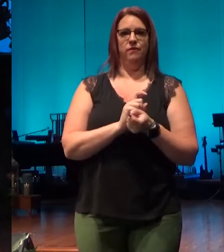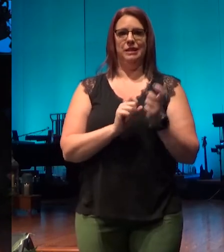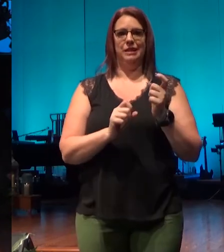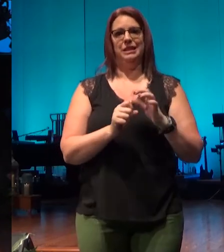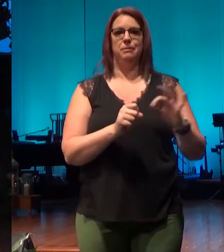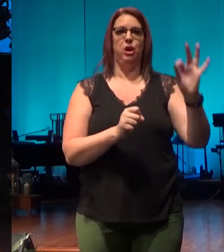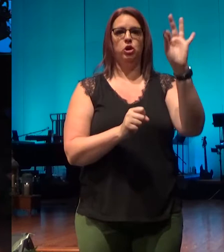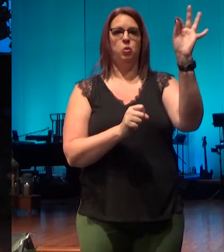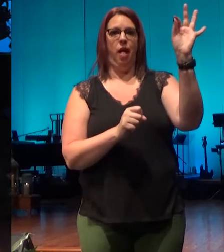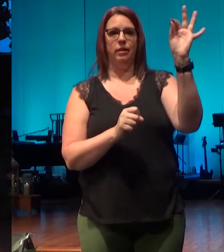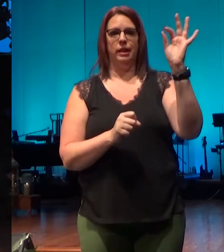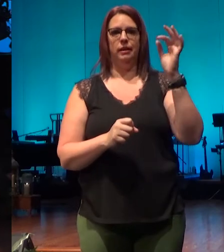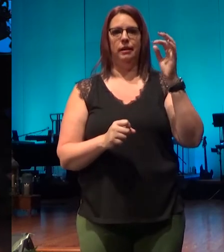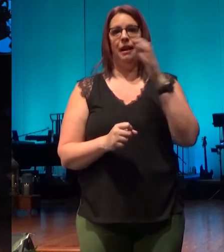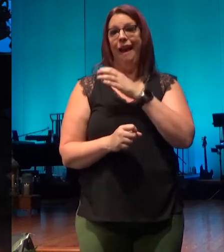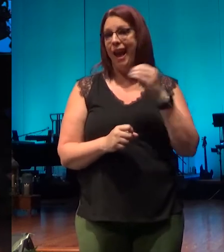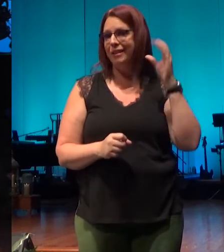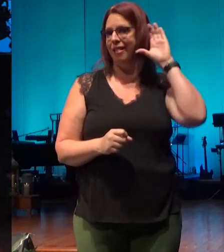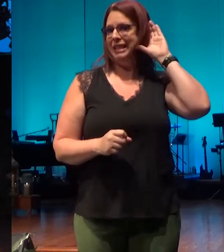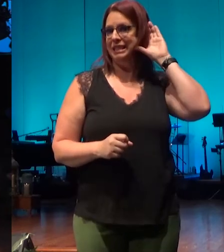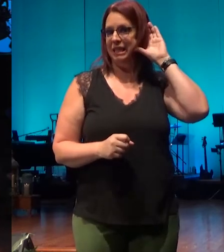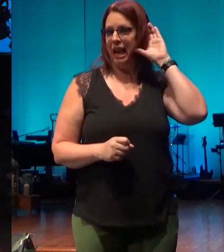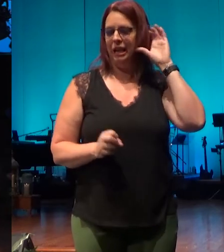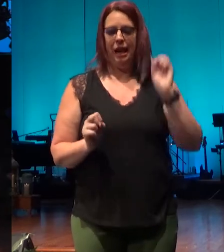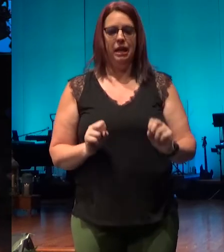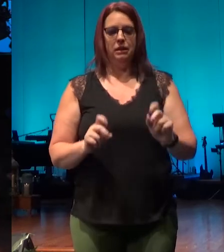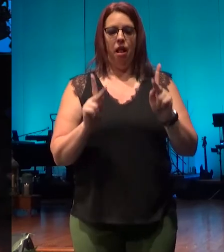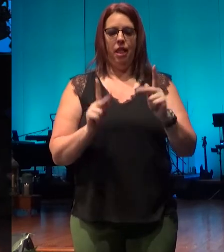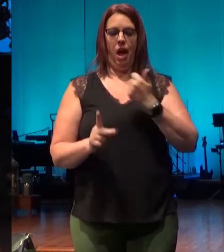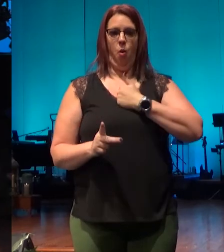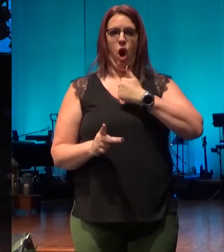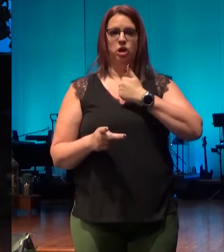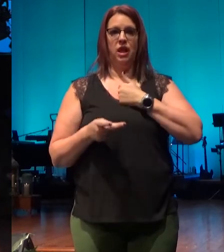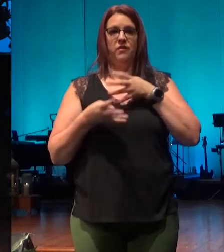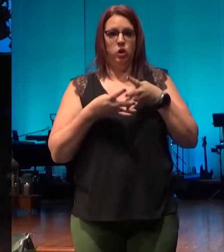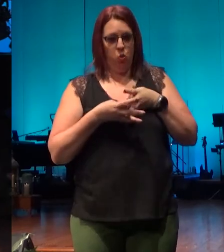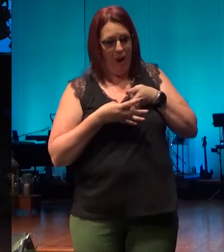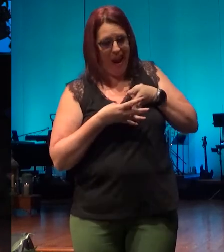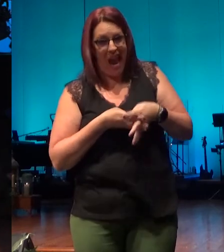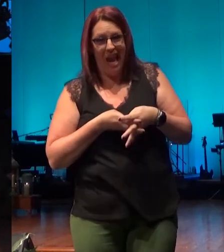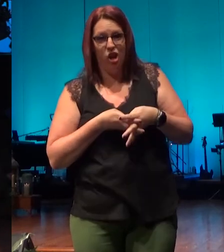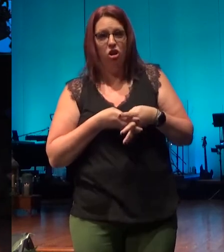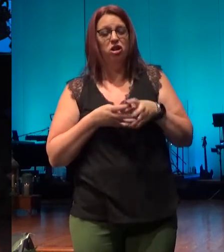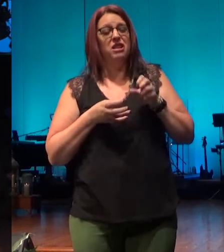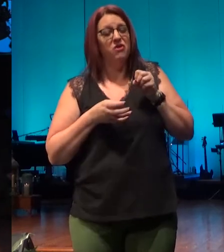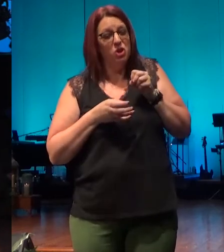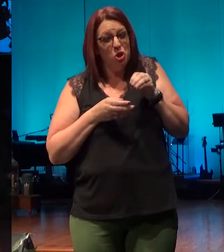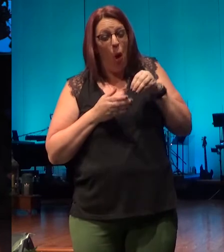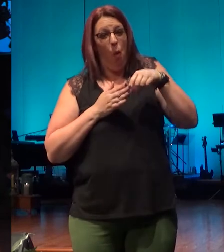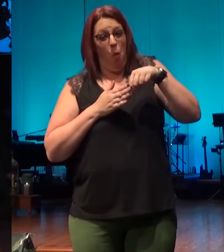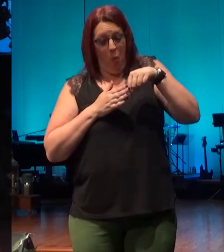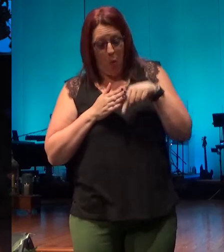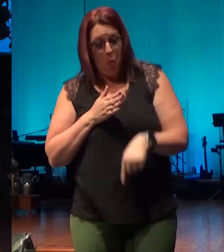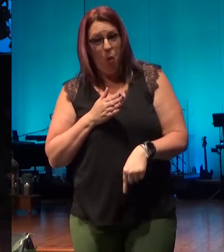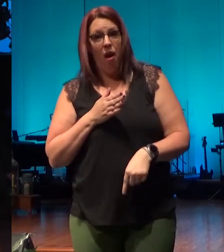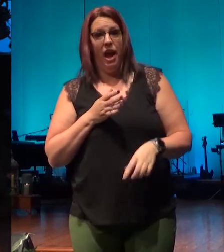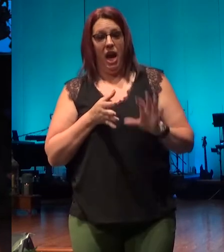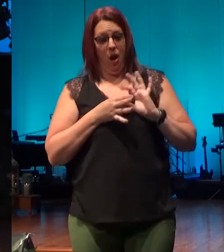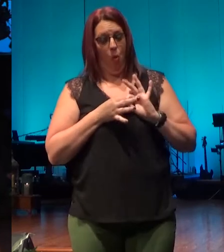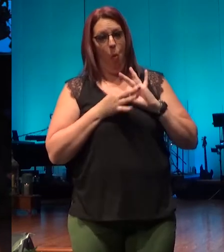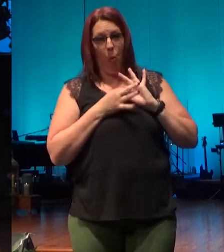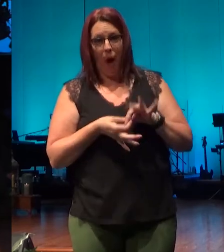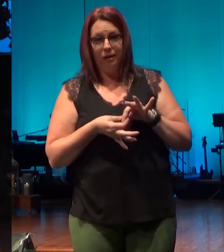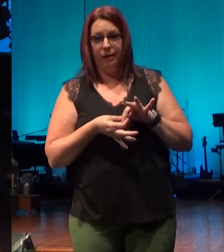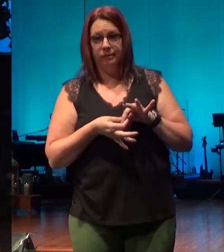listening is to allow ourselves to anchor ourselves so profoundly in oneness and